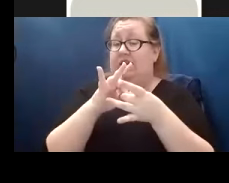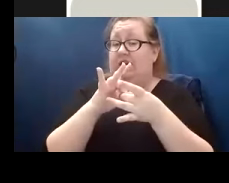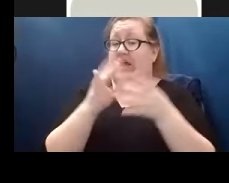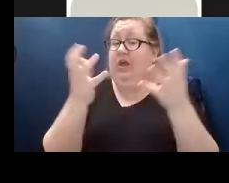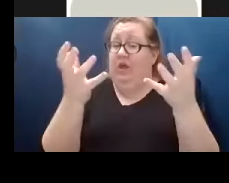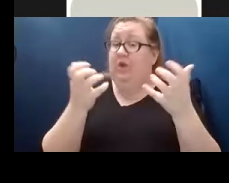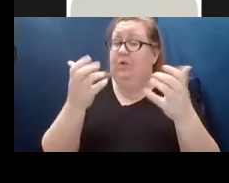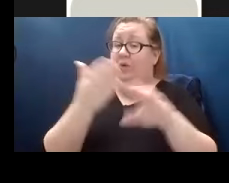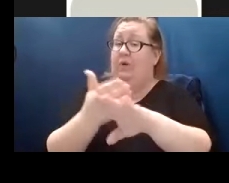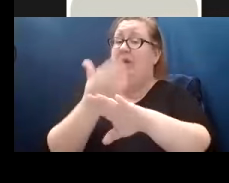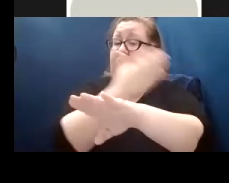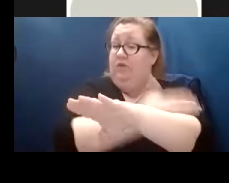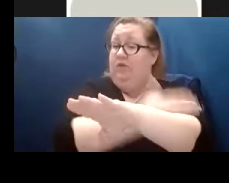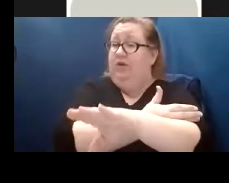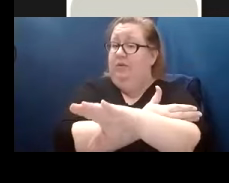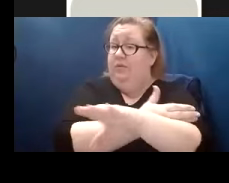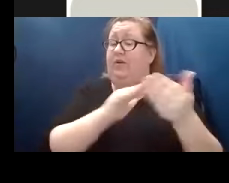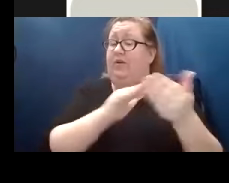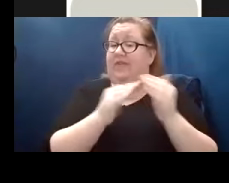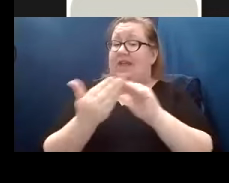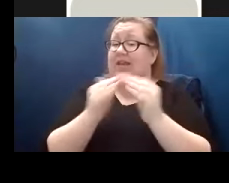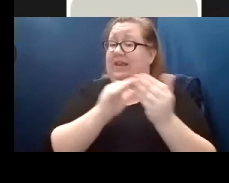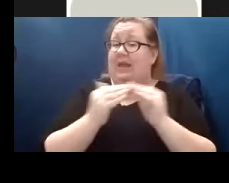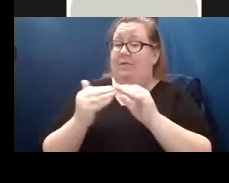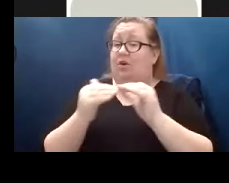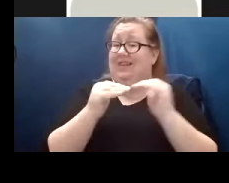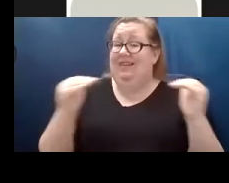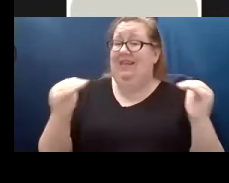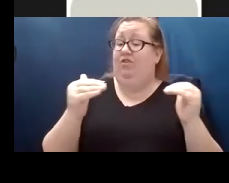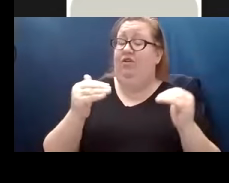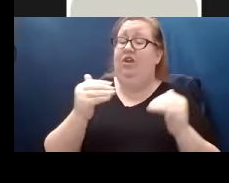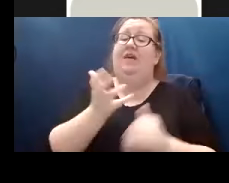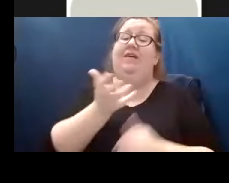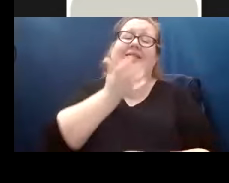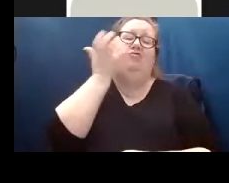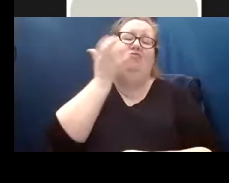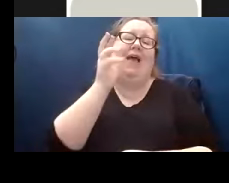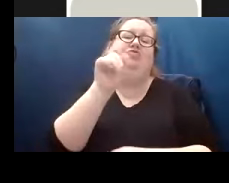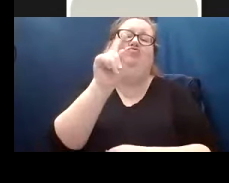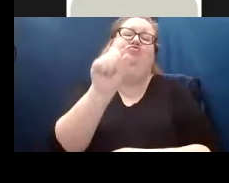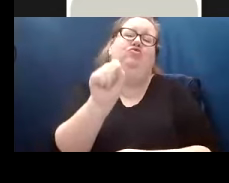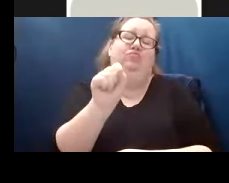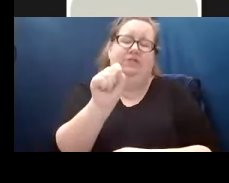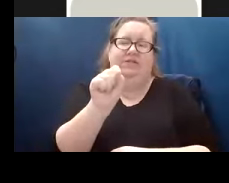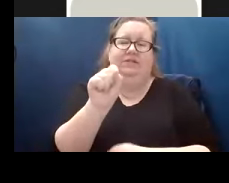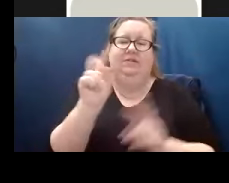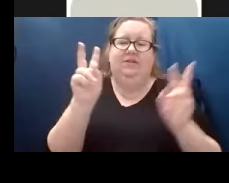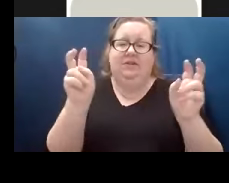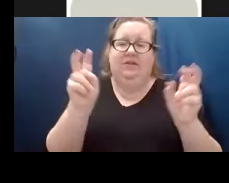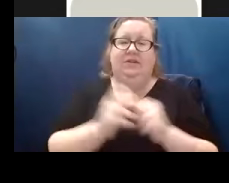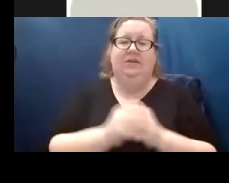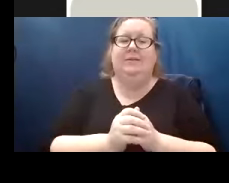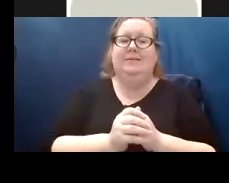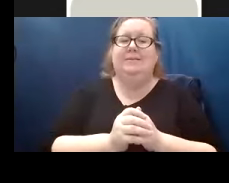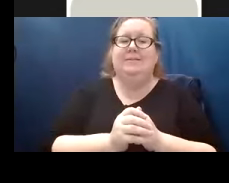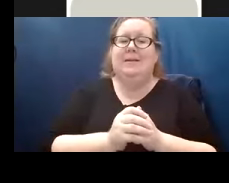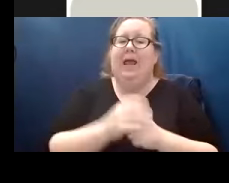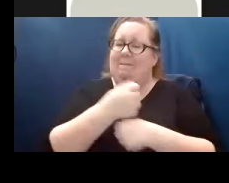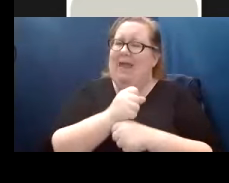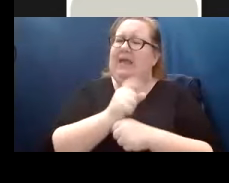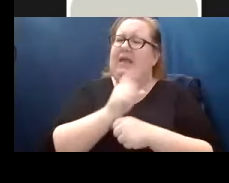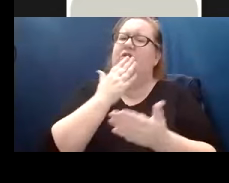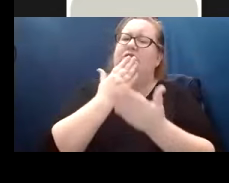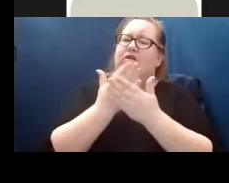that neighborhood level, grassroots leadership and resilience, and really make it a coordinated effort. We want to